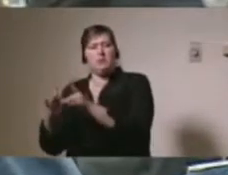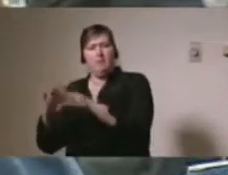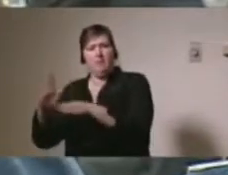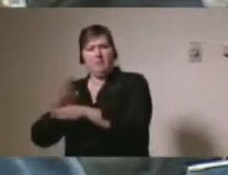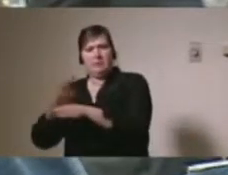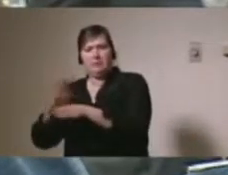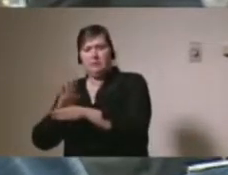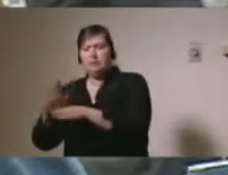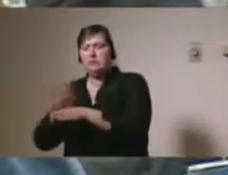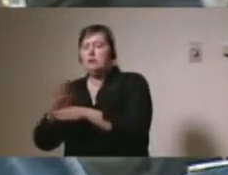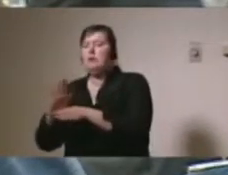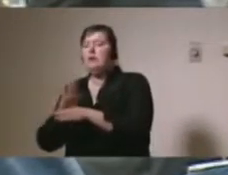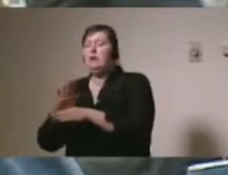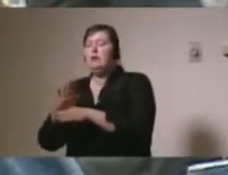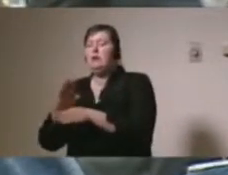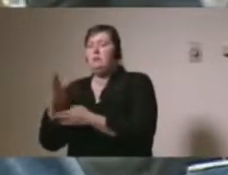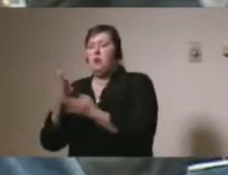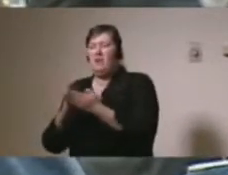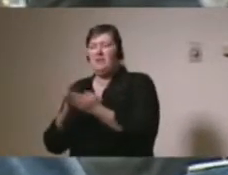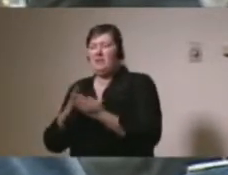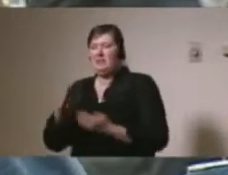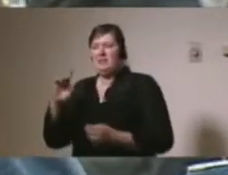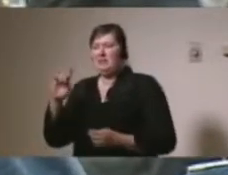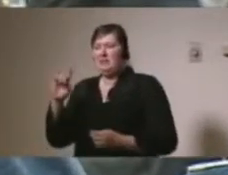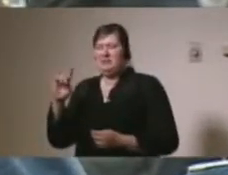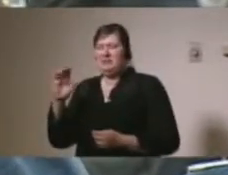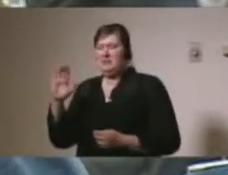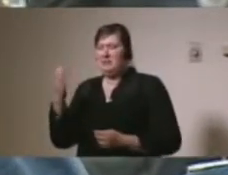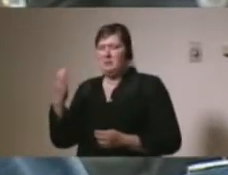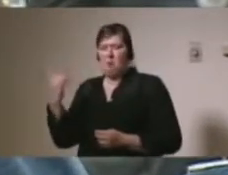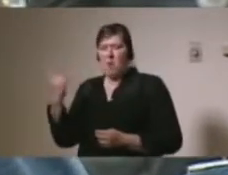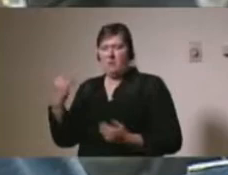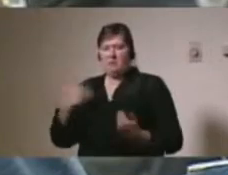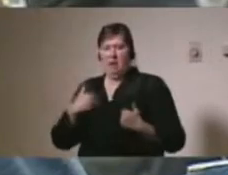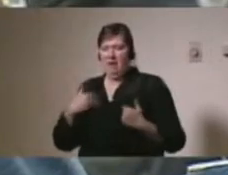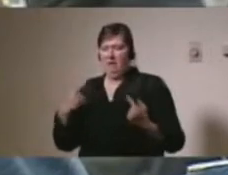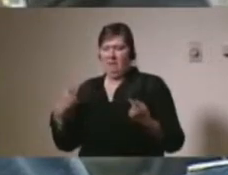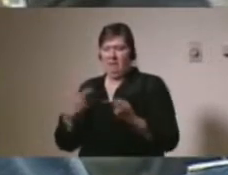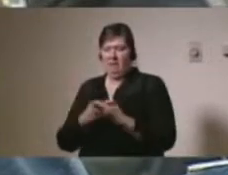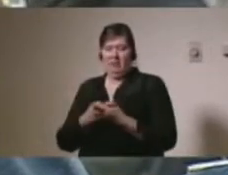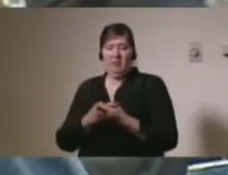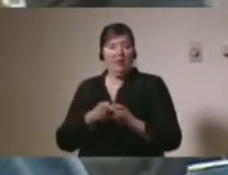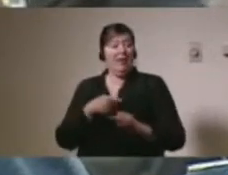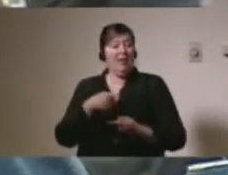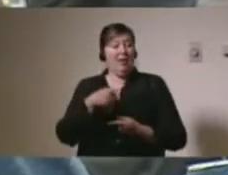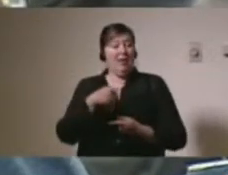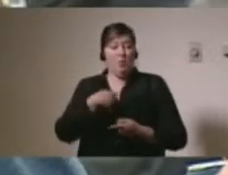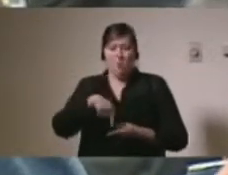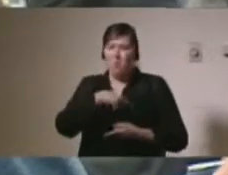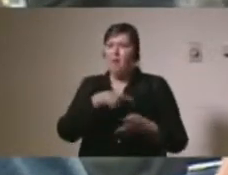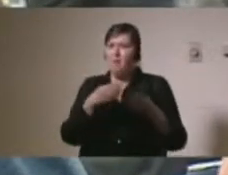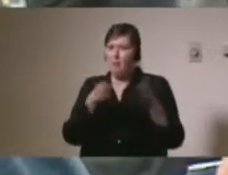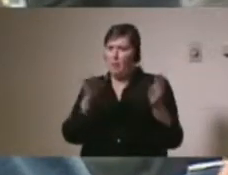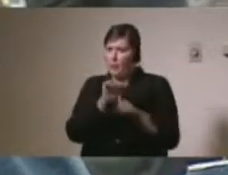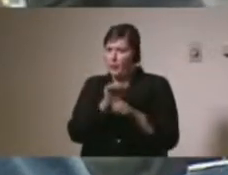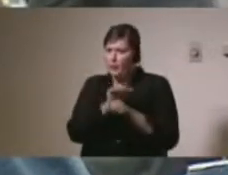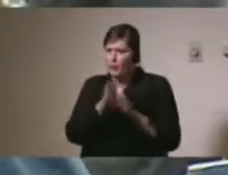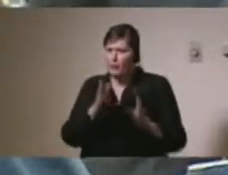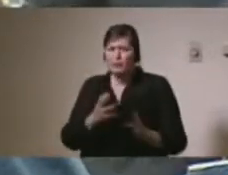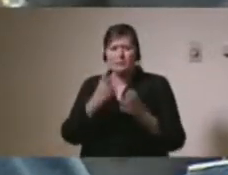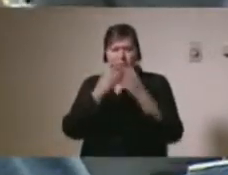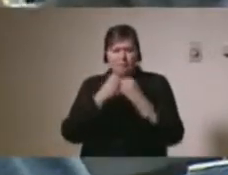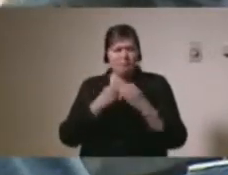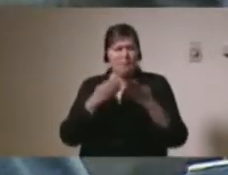postal service, well, there's always been this contradiction, because we're public workers, and most of us, we've been